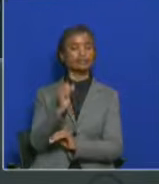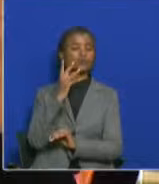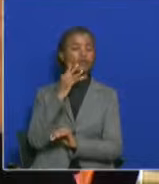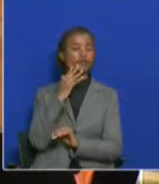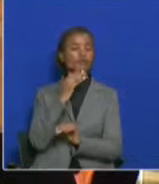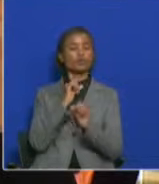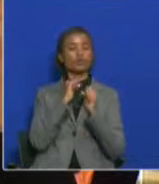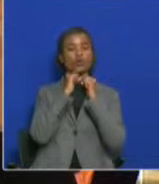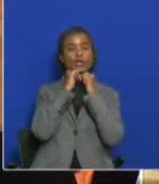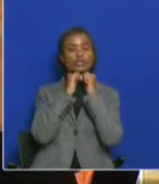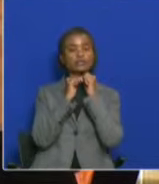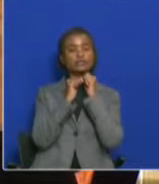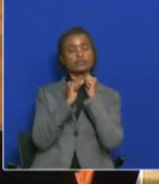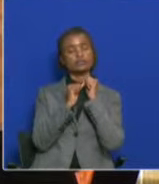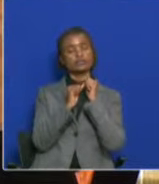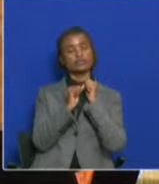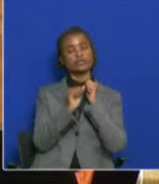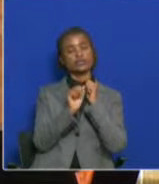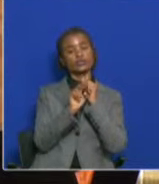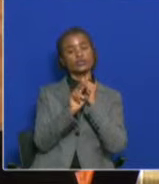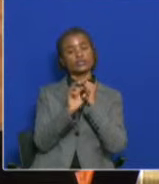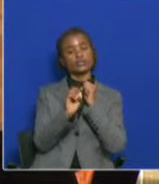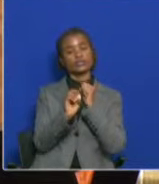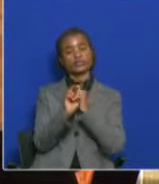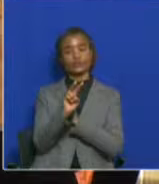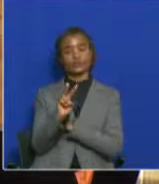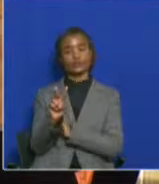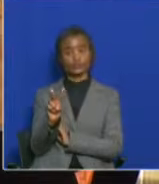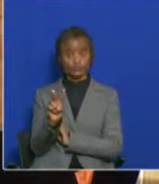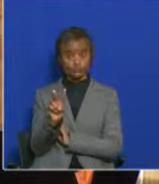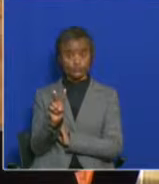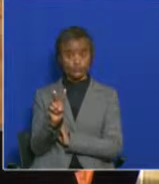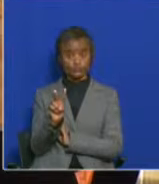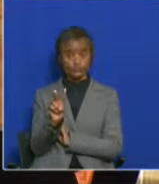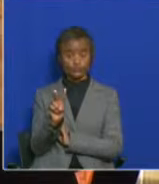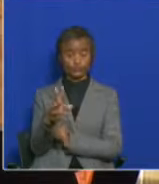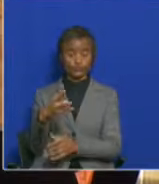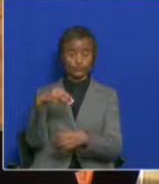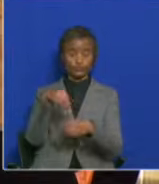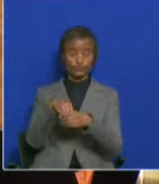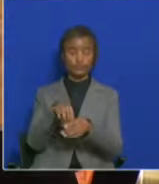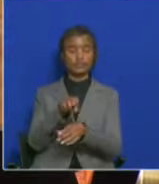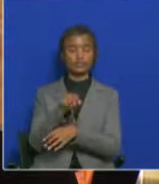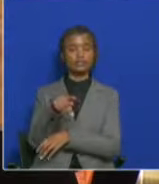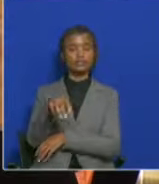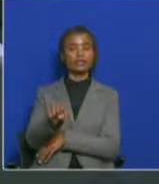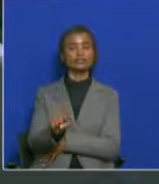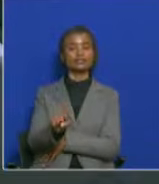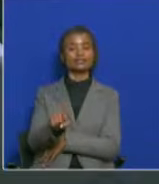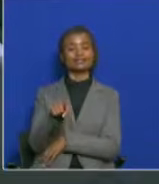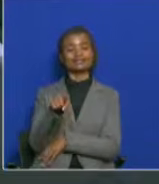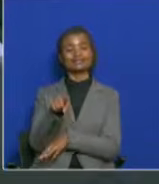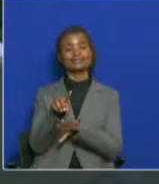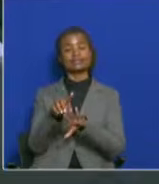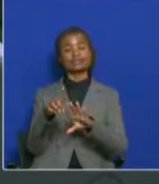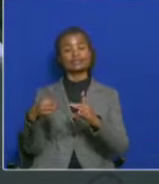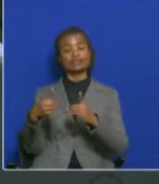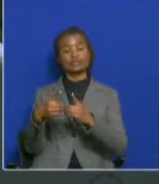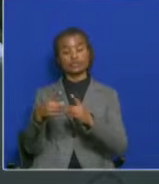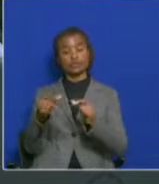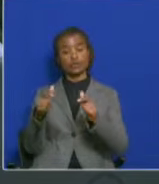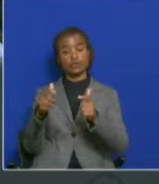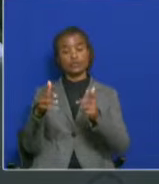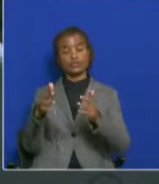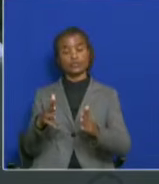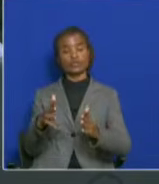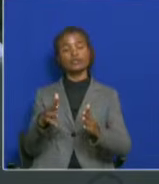August 2022, and he was a divisional commissioner for supply chain management in the SAPS. And I